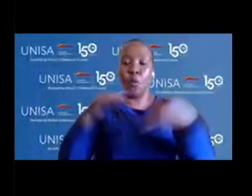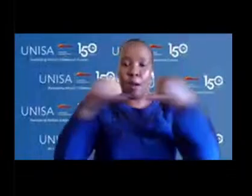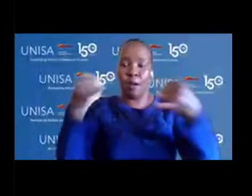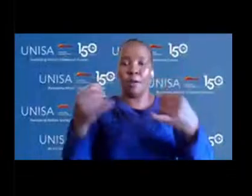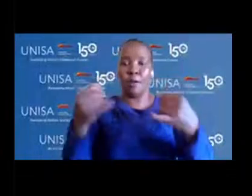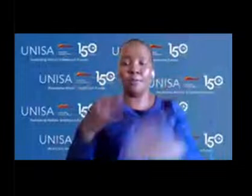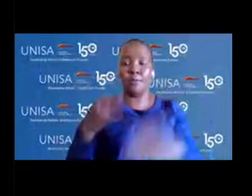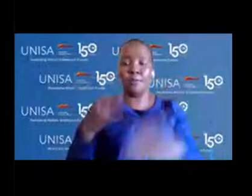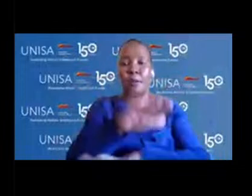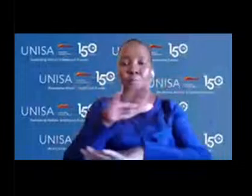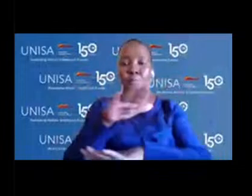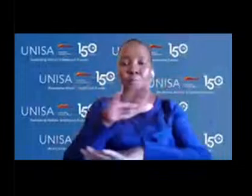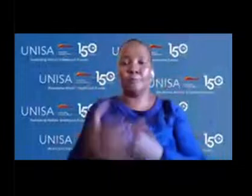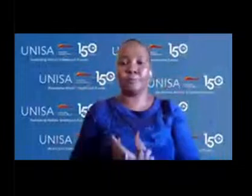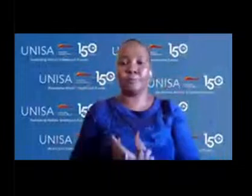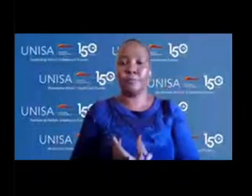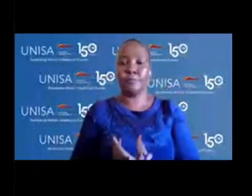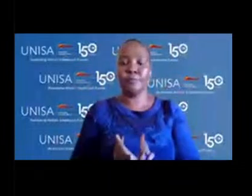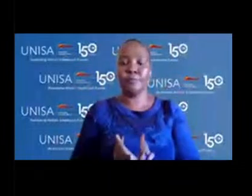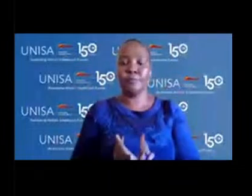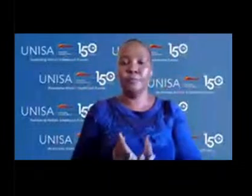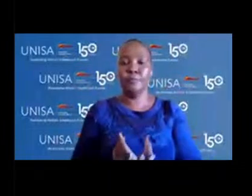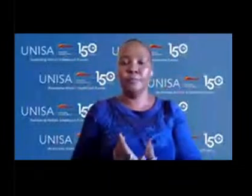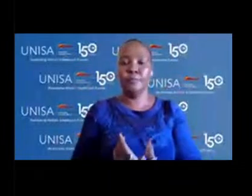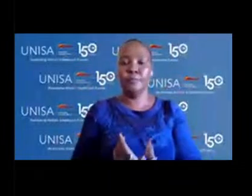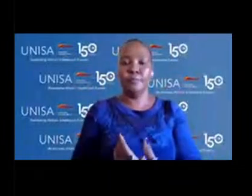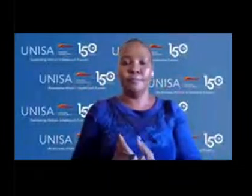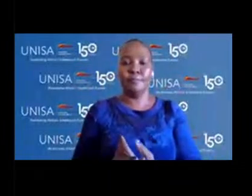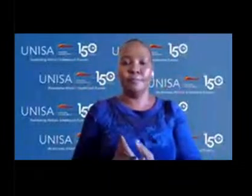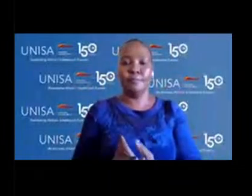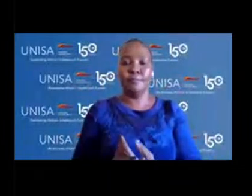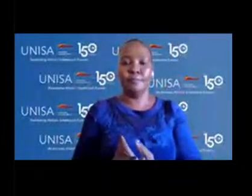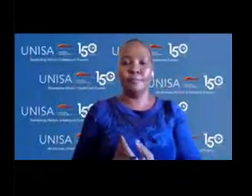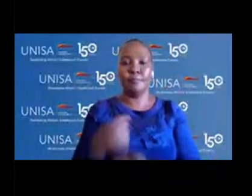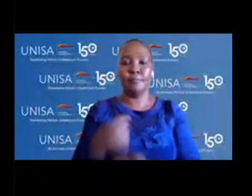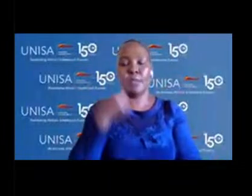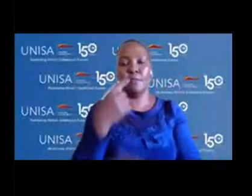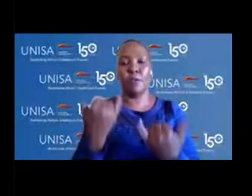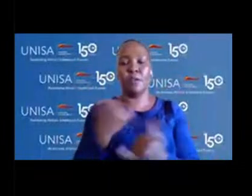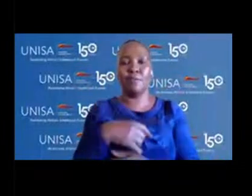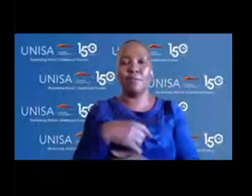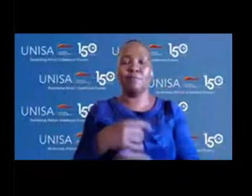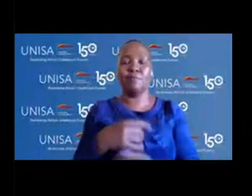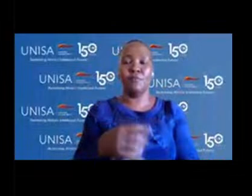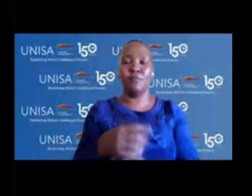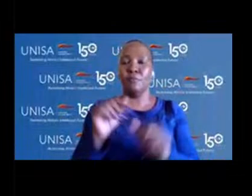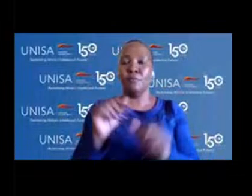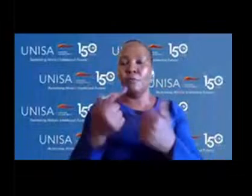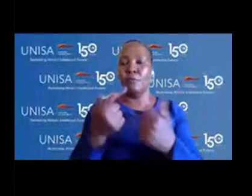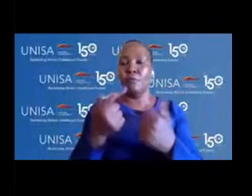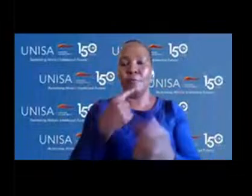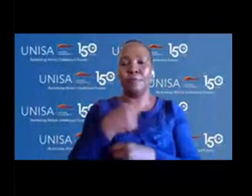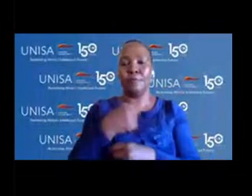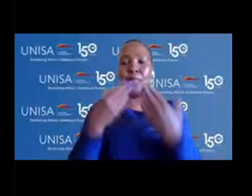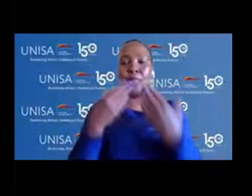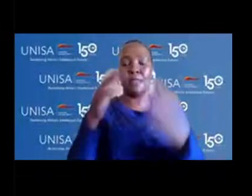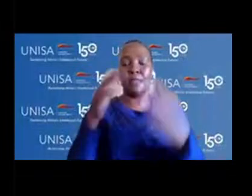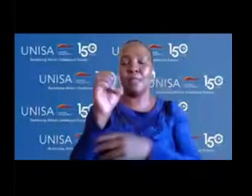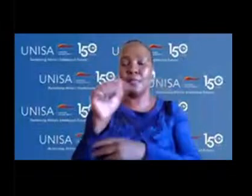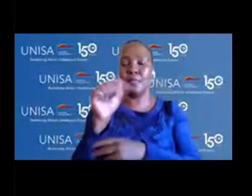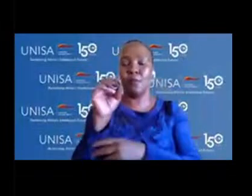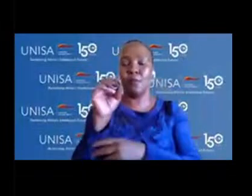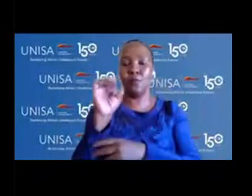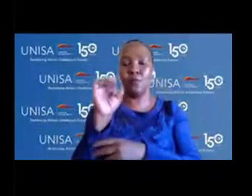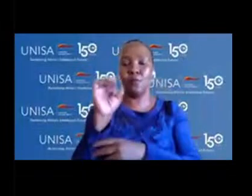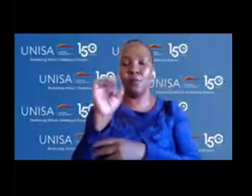platform. Denzel, I think for now, that's it from my side. Thanks so much, Salosh and Jessica, for that. I